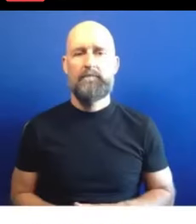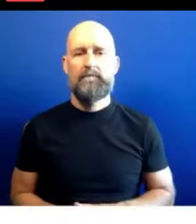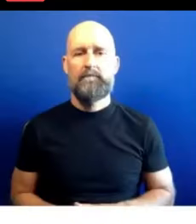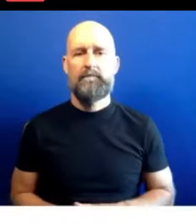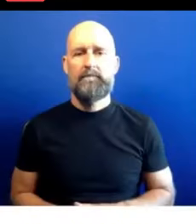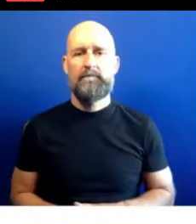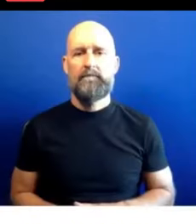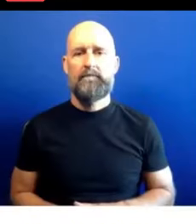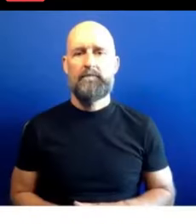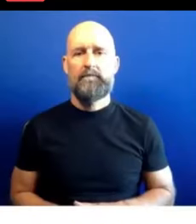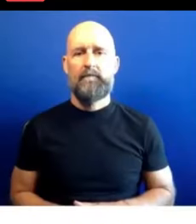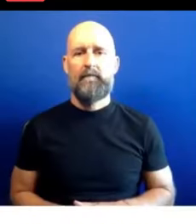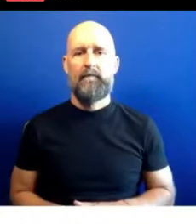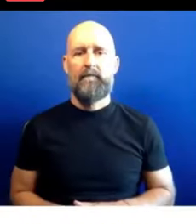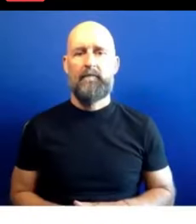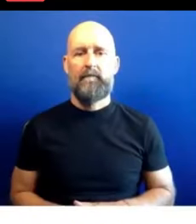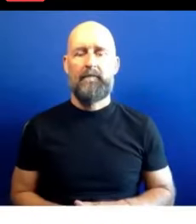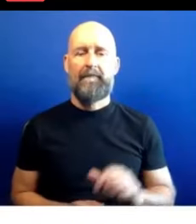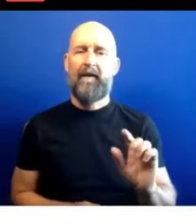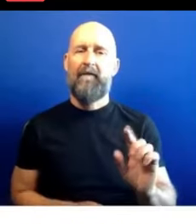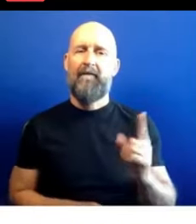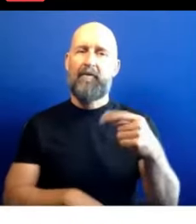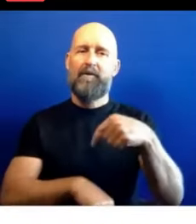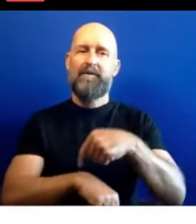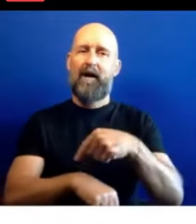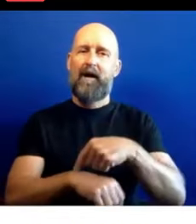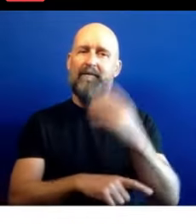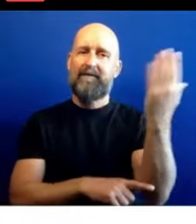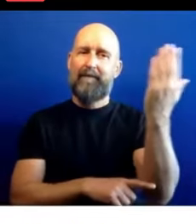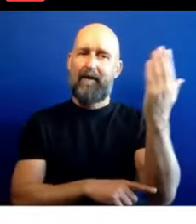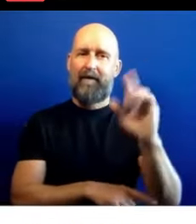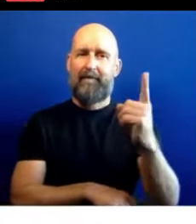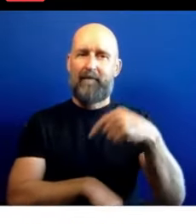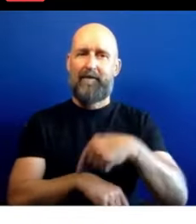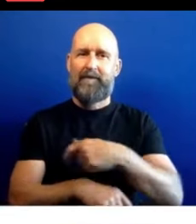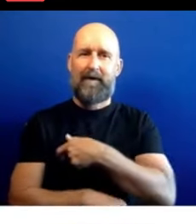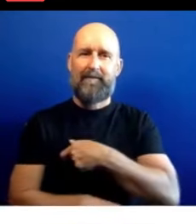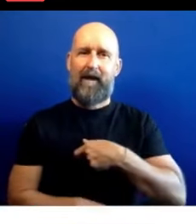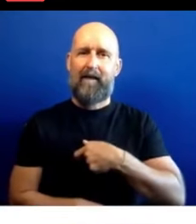Sandi Toksvig, first time delegate, first time speaker.